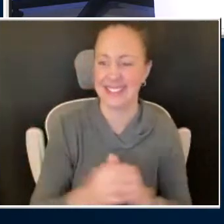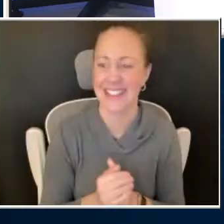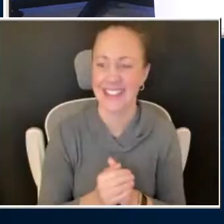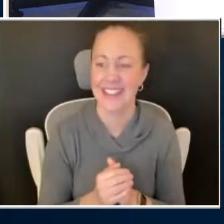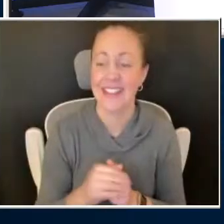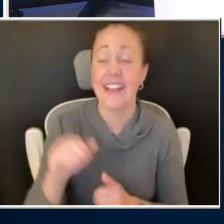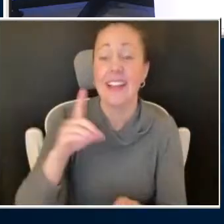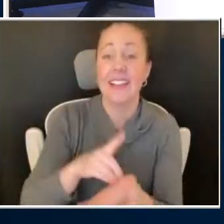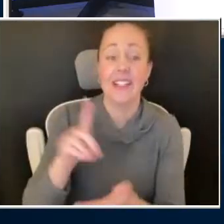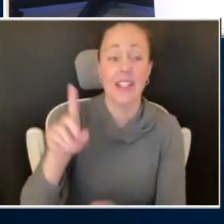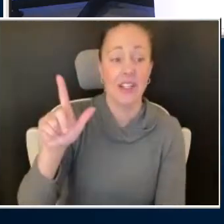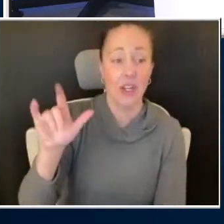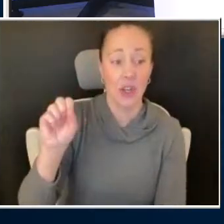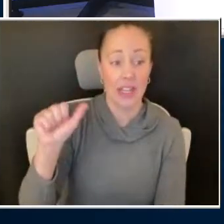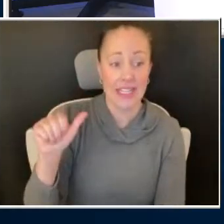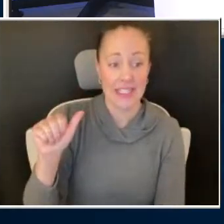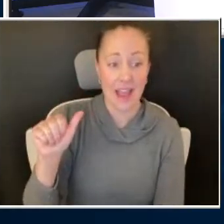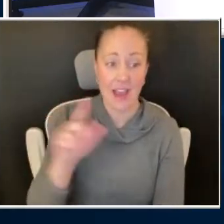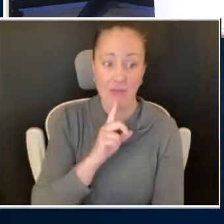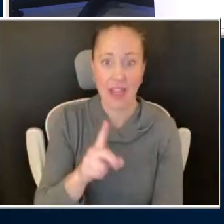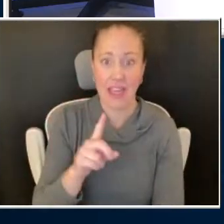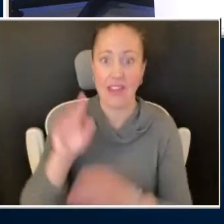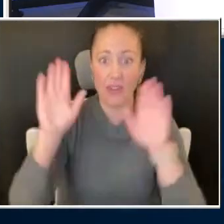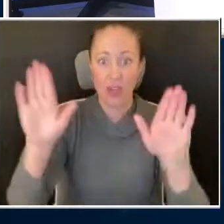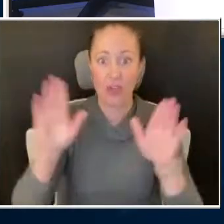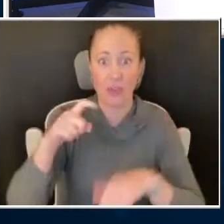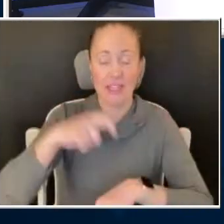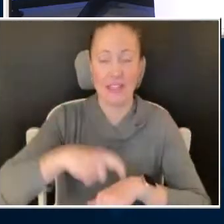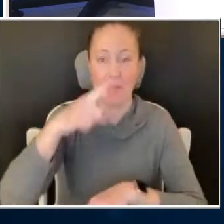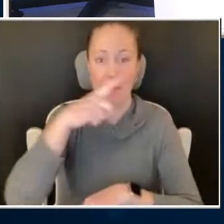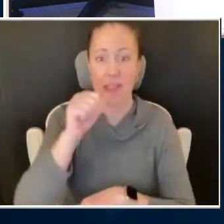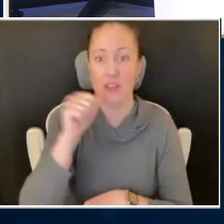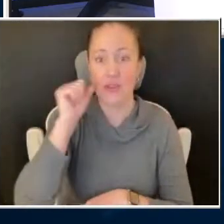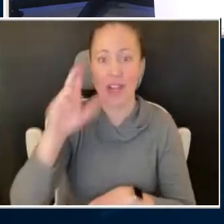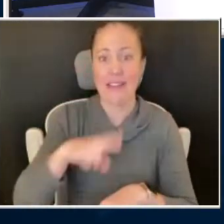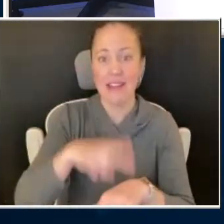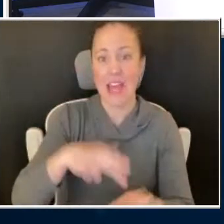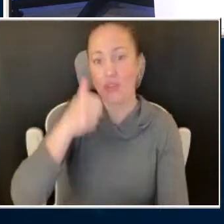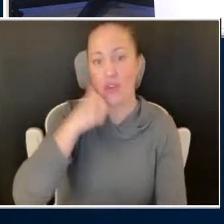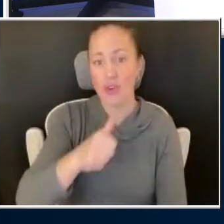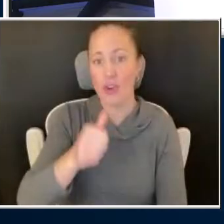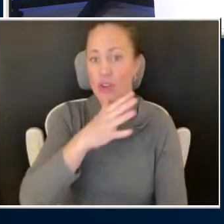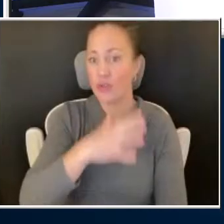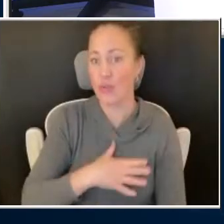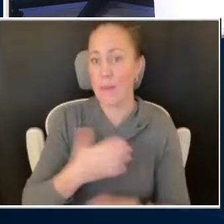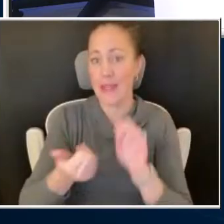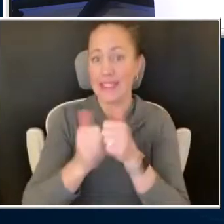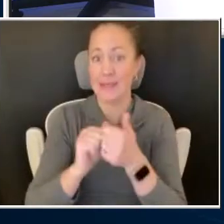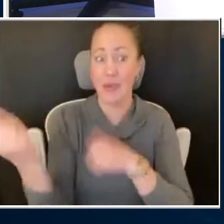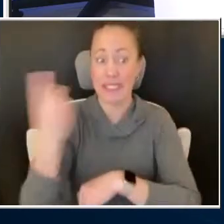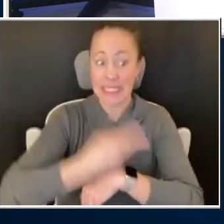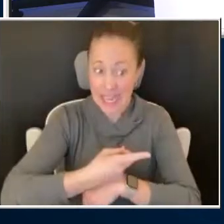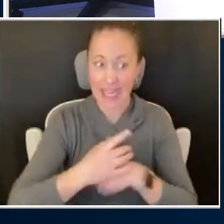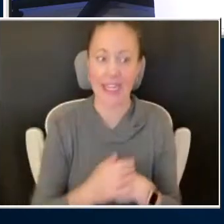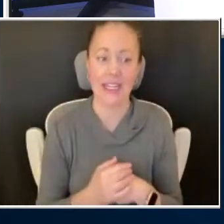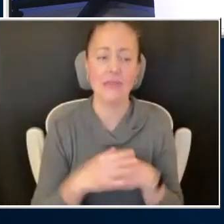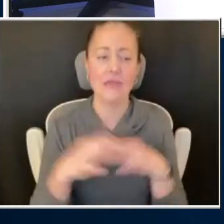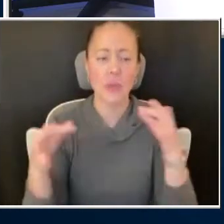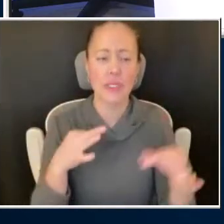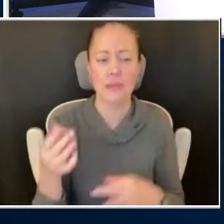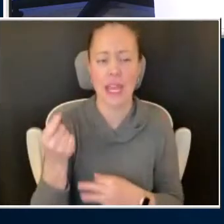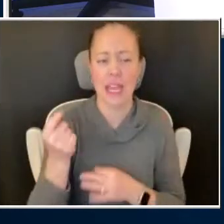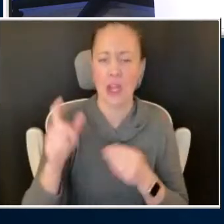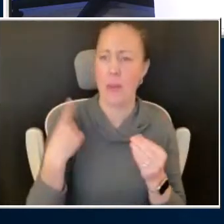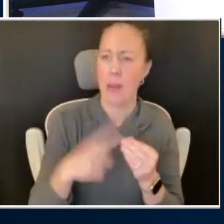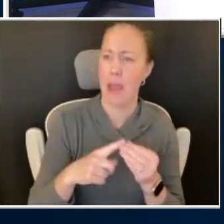Lisa Vopat, this is great timing because yesterday was the National Girls and Women's Sports Day. Tell us a little bit about the significance of